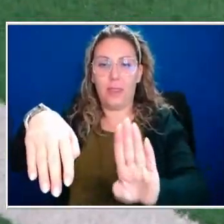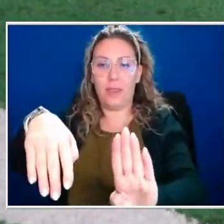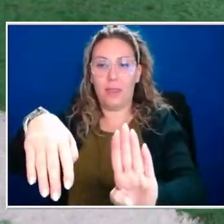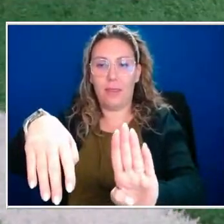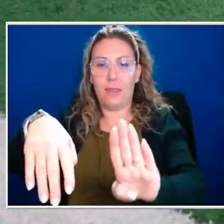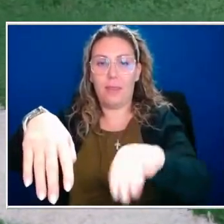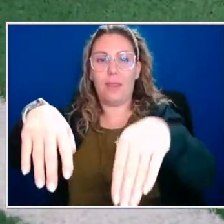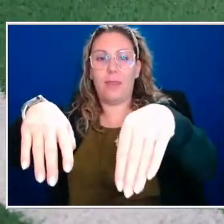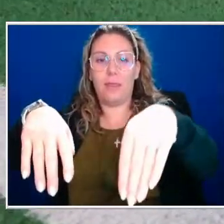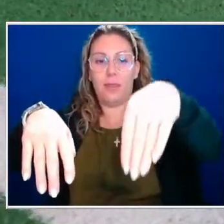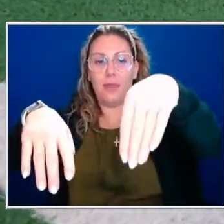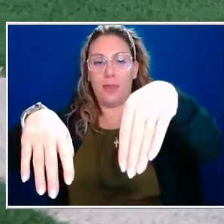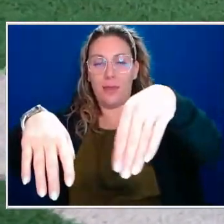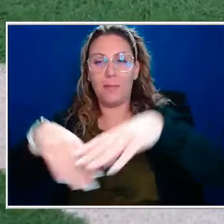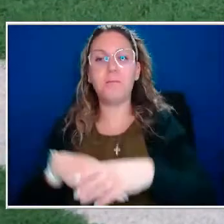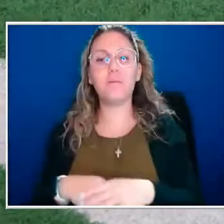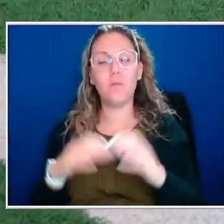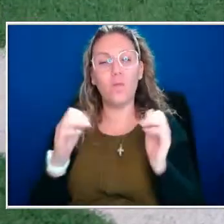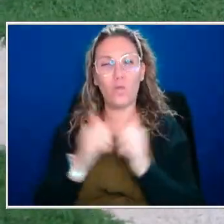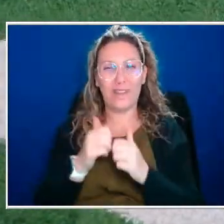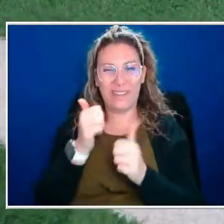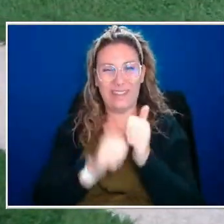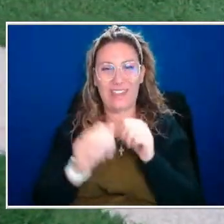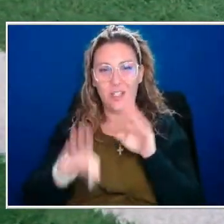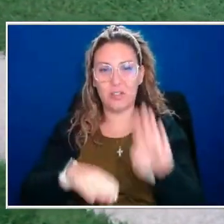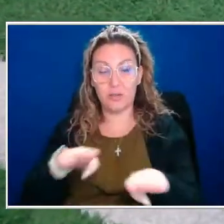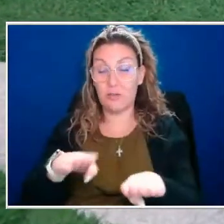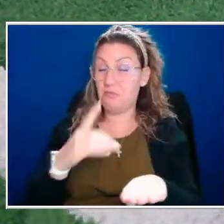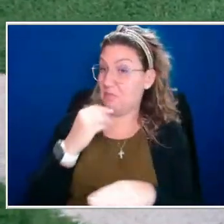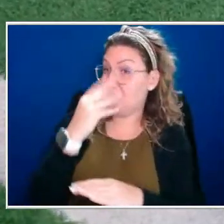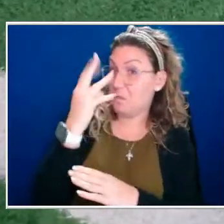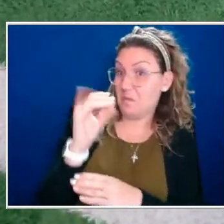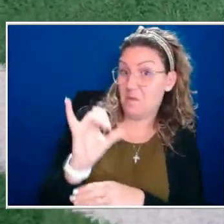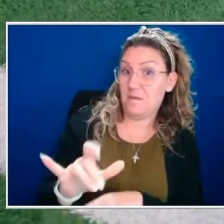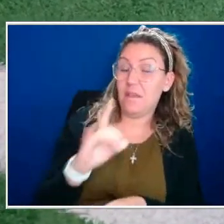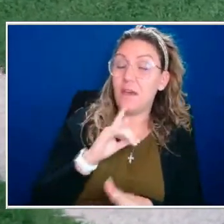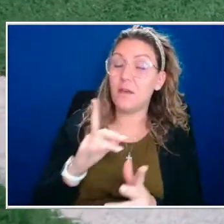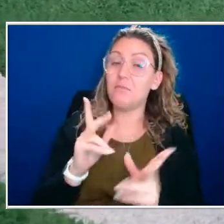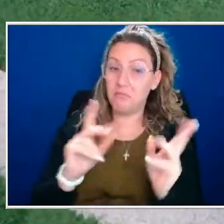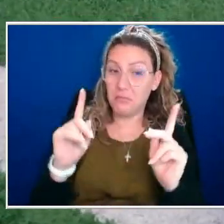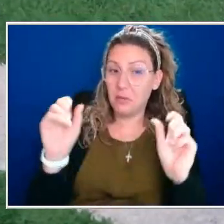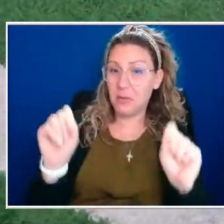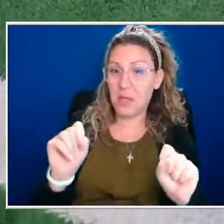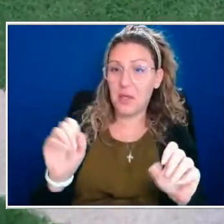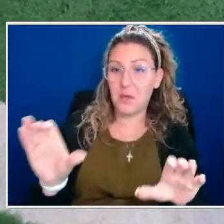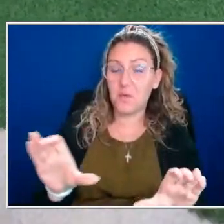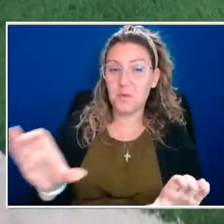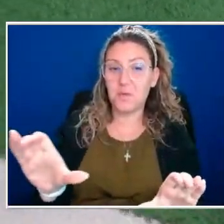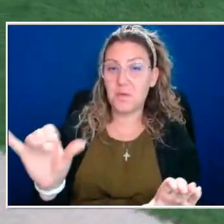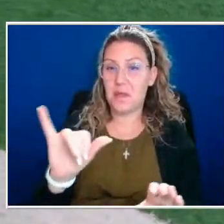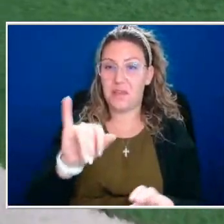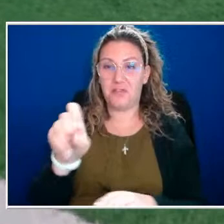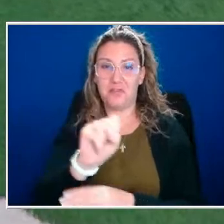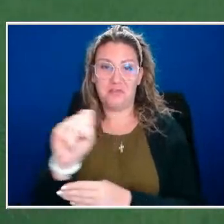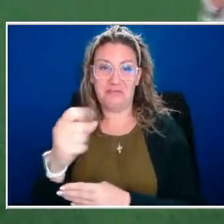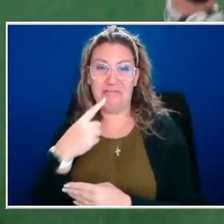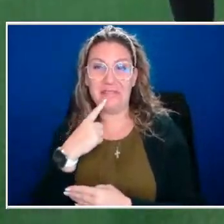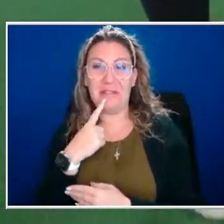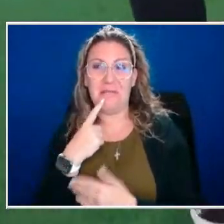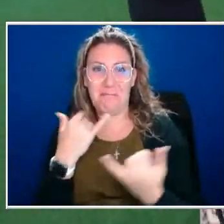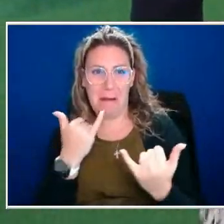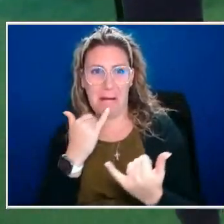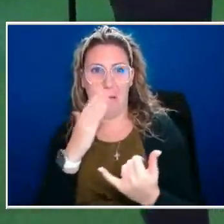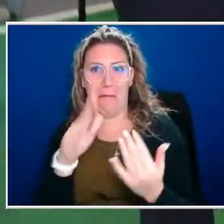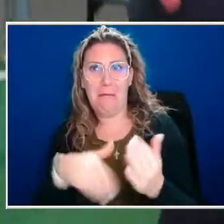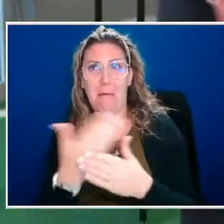Okay. I really think the beauty of these is people can do these, like Jess was saying, right now, all day. Absolutely. If you're at home or at